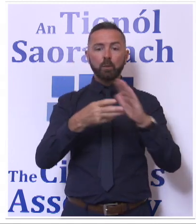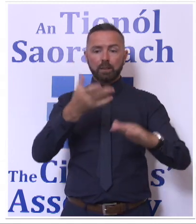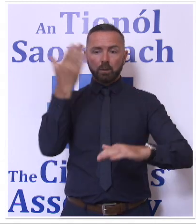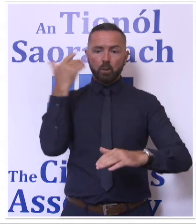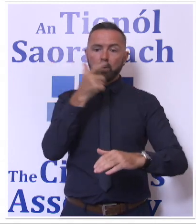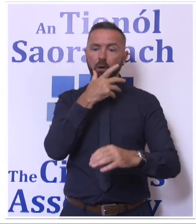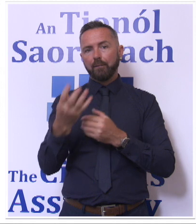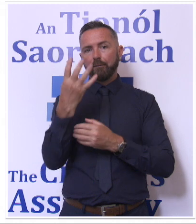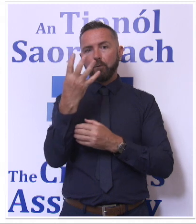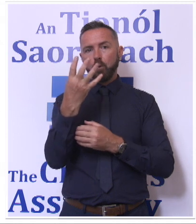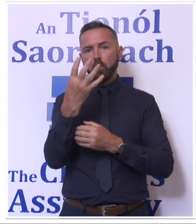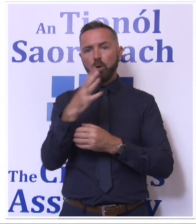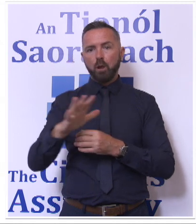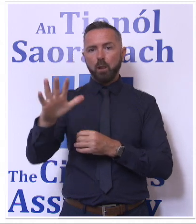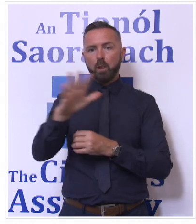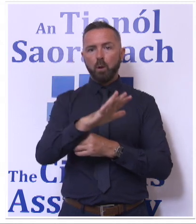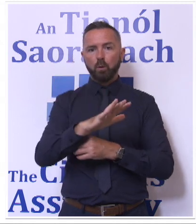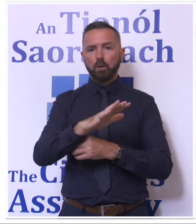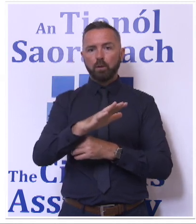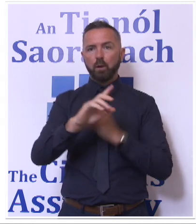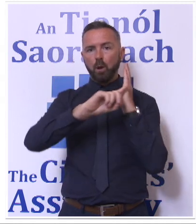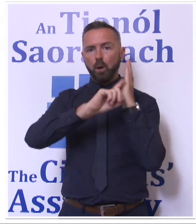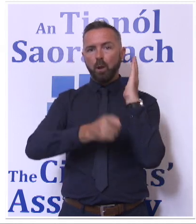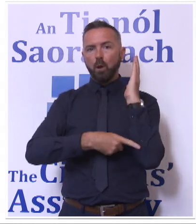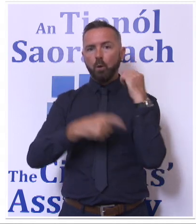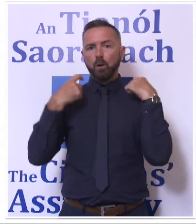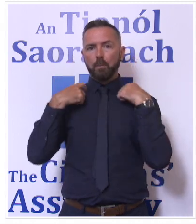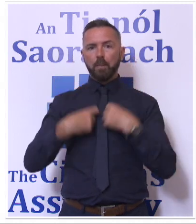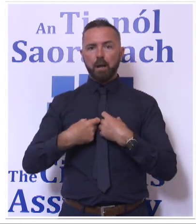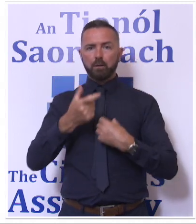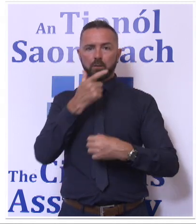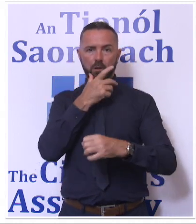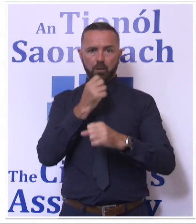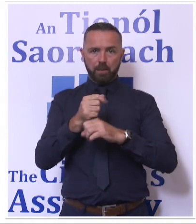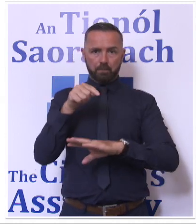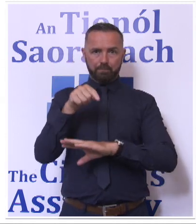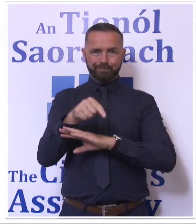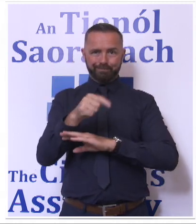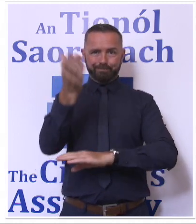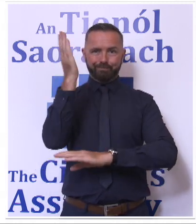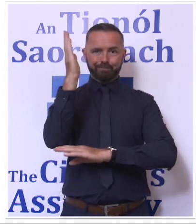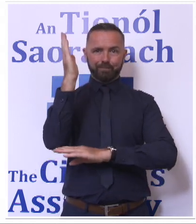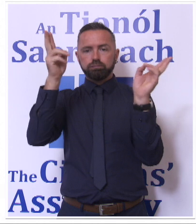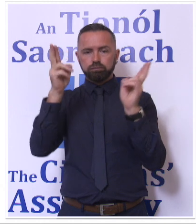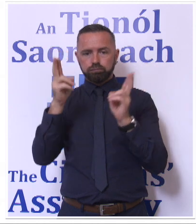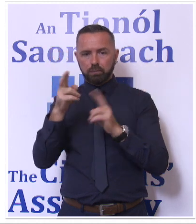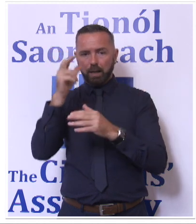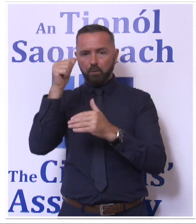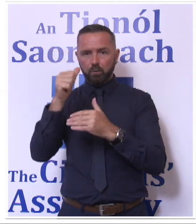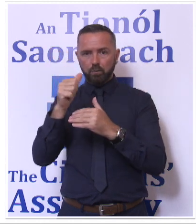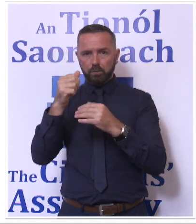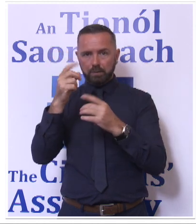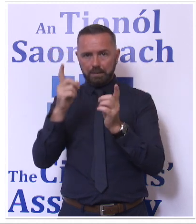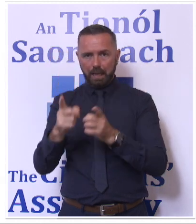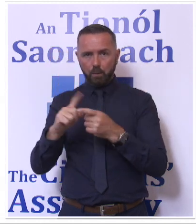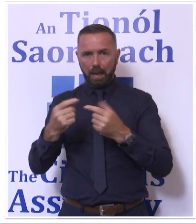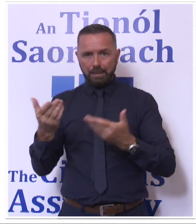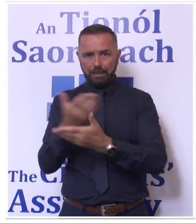Good morning again, ladies and gentlemen, and good morning to those joining us online this